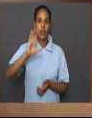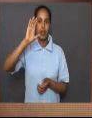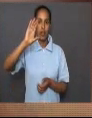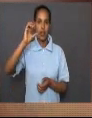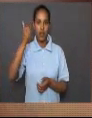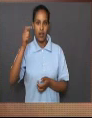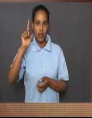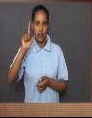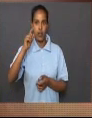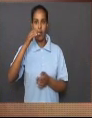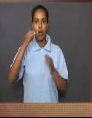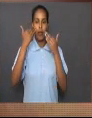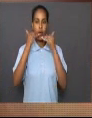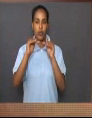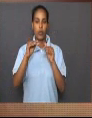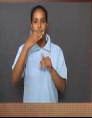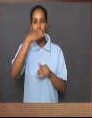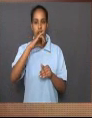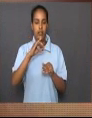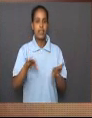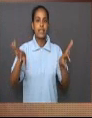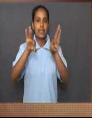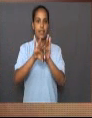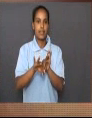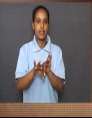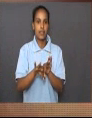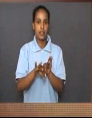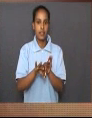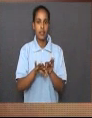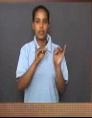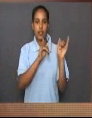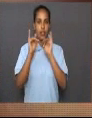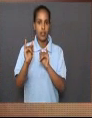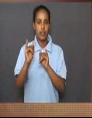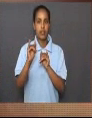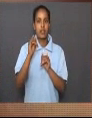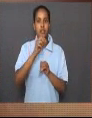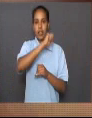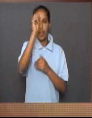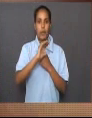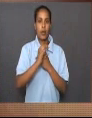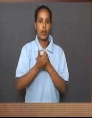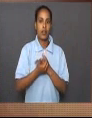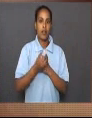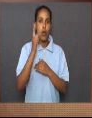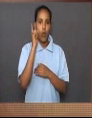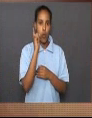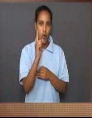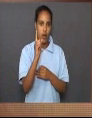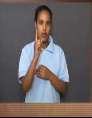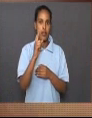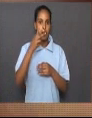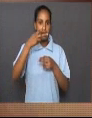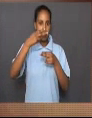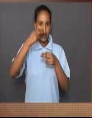Calories are the amount of heat that is necessary in order for the temperature of 1